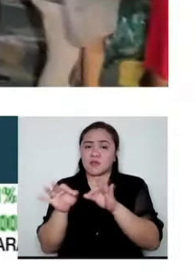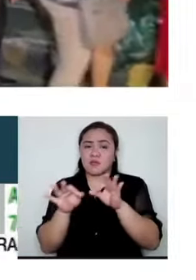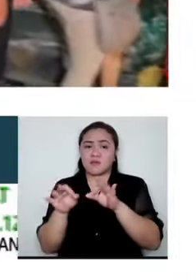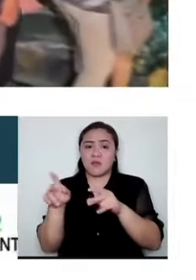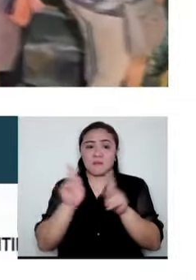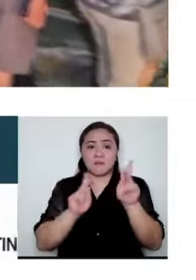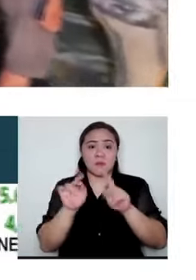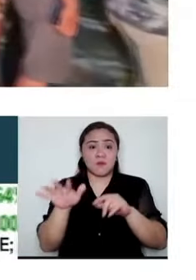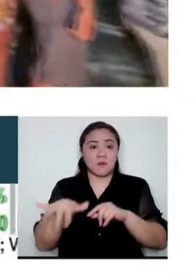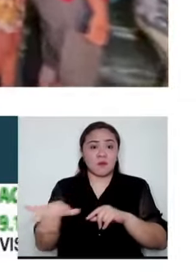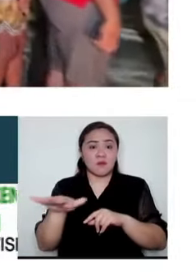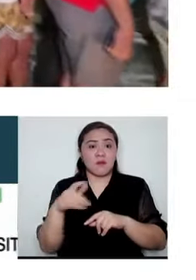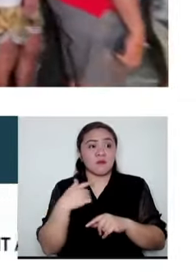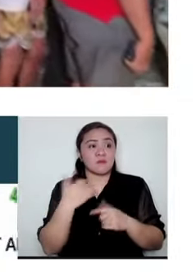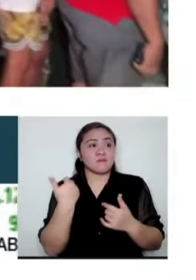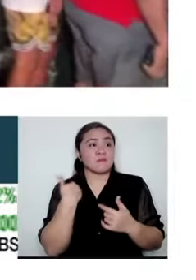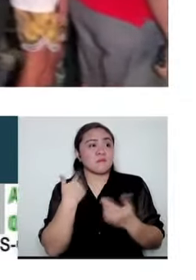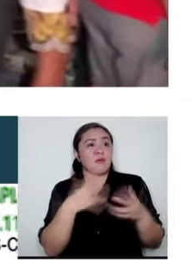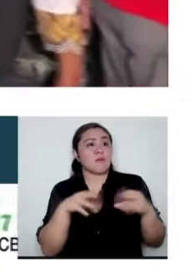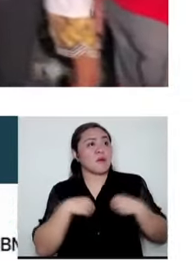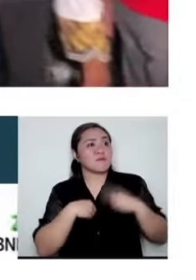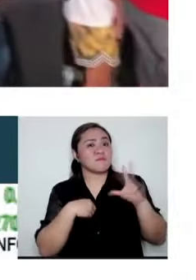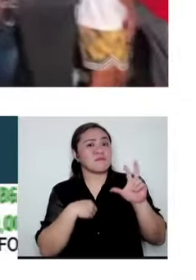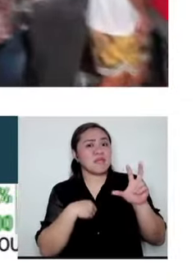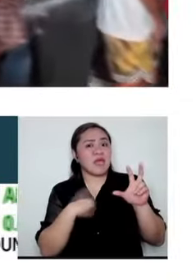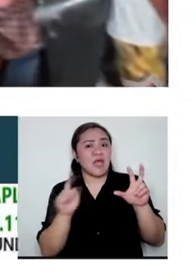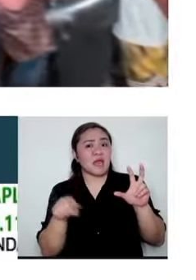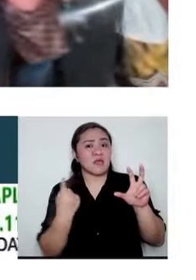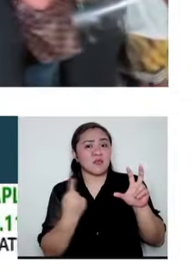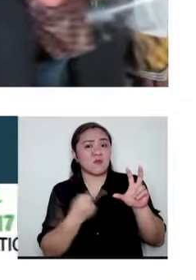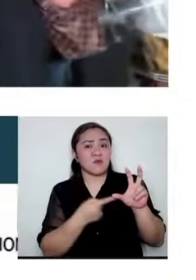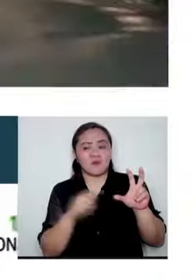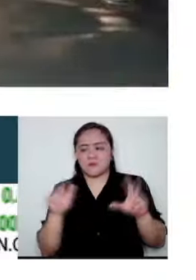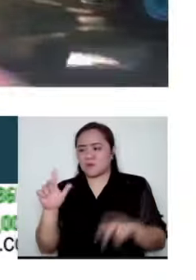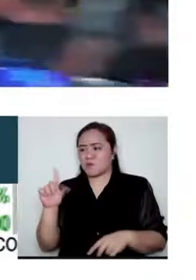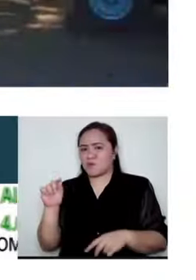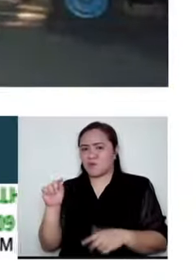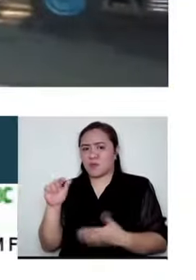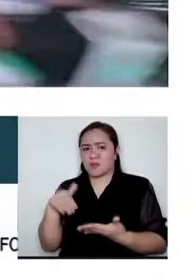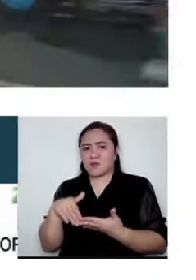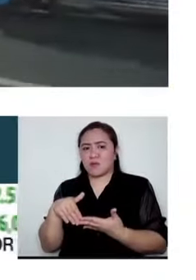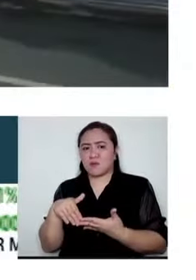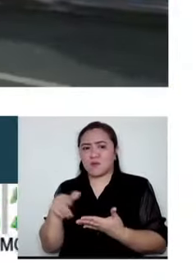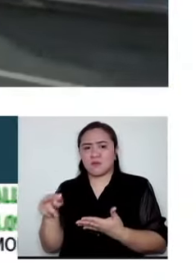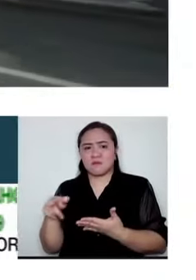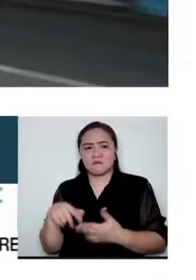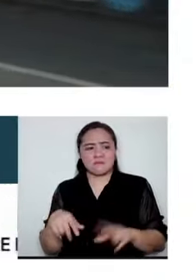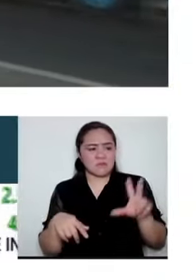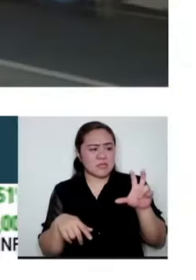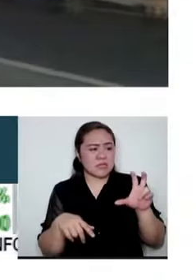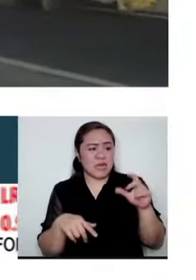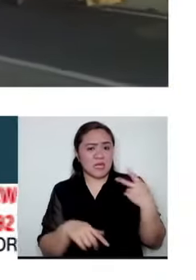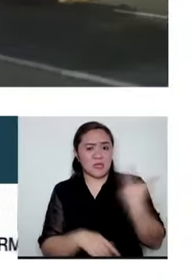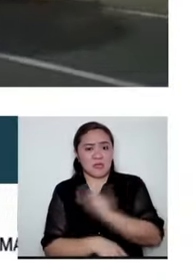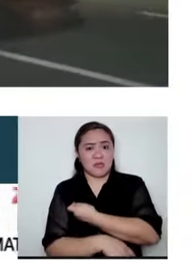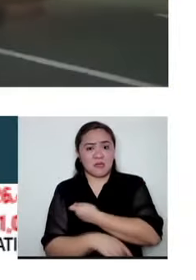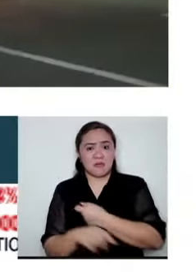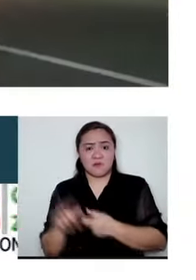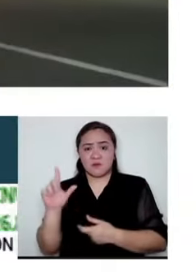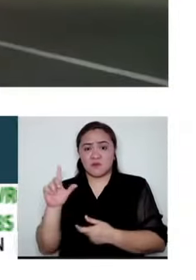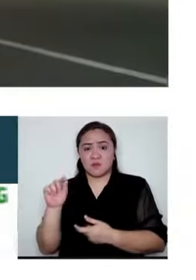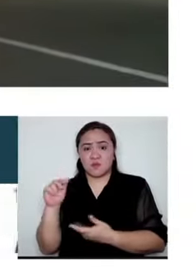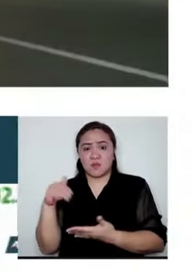got 300 doses if your population is 20,000? It's not been reported in the media. These are